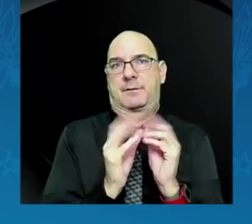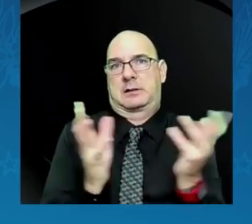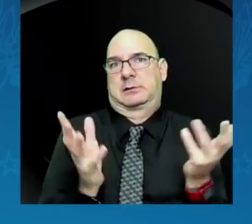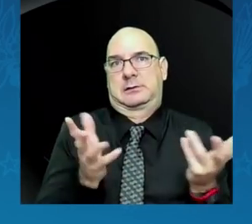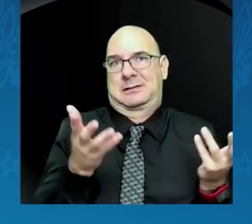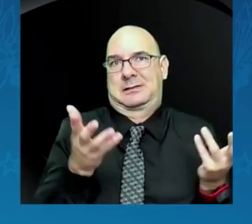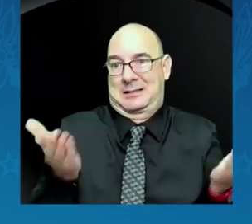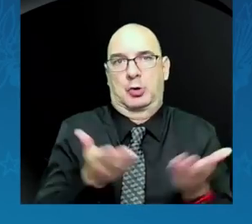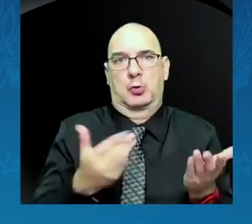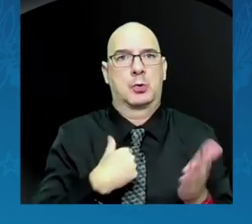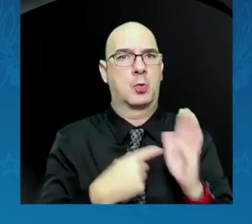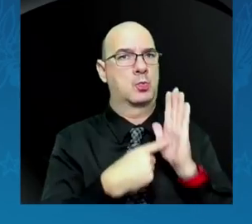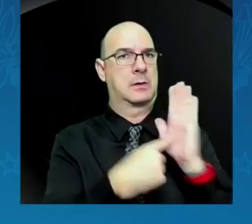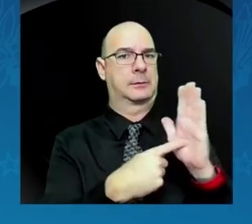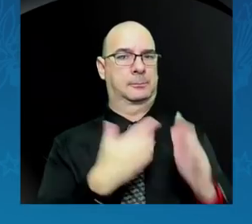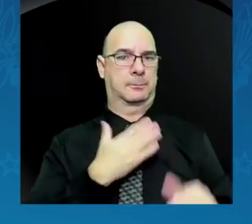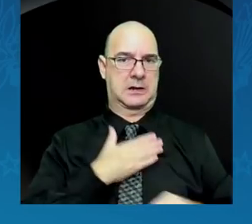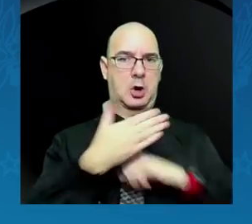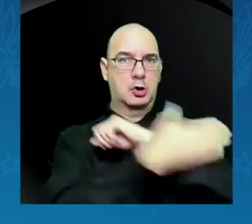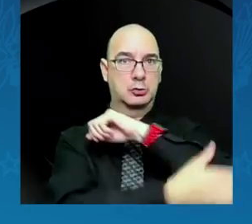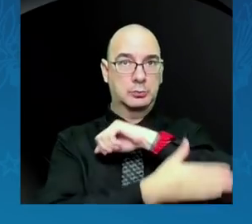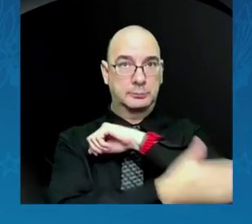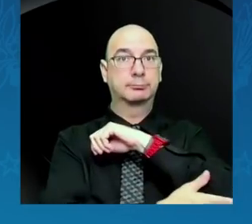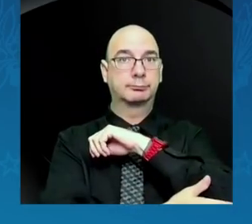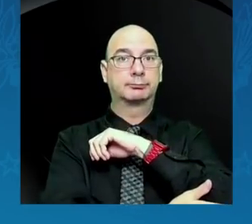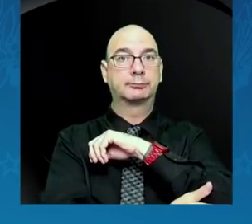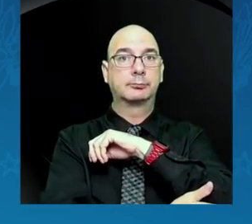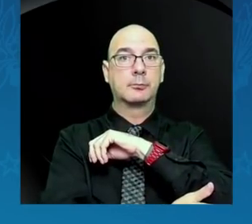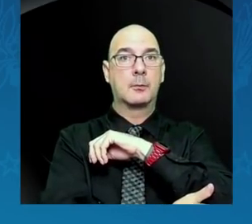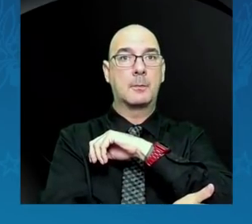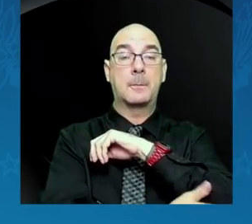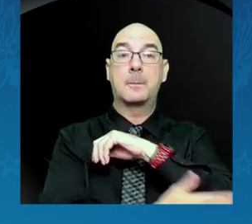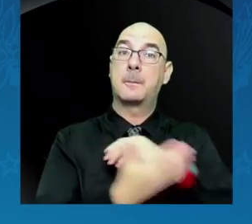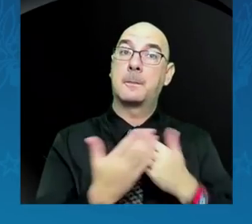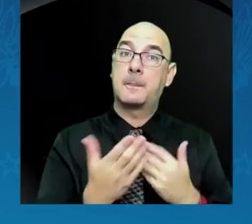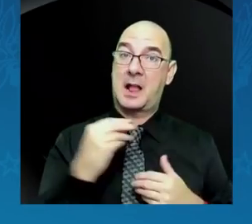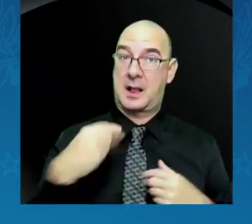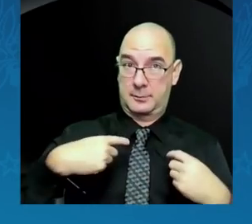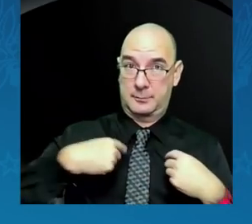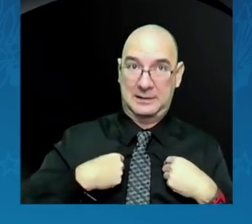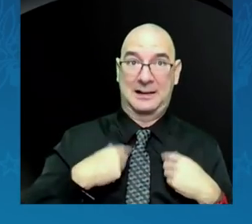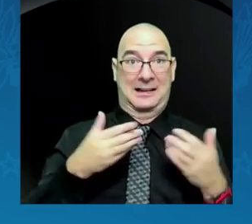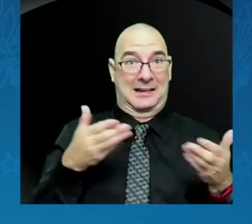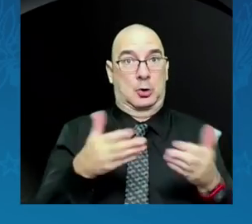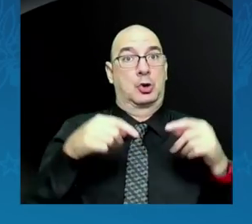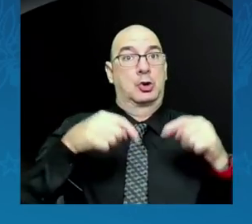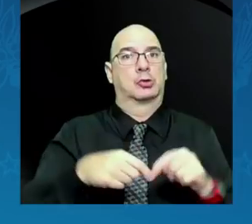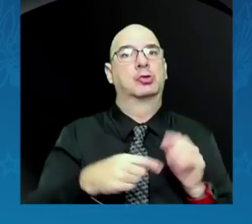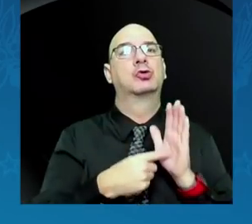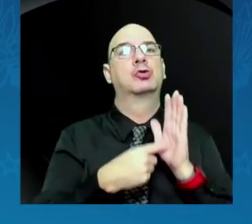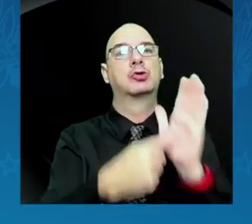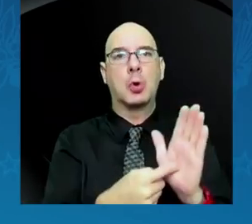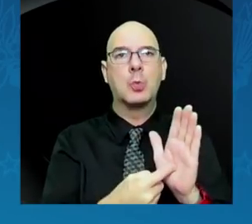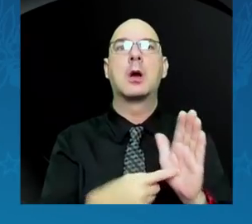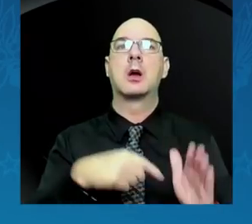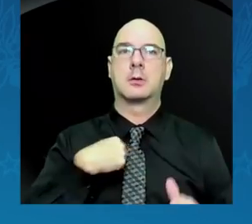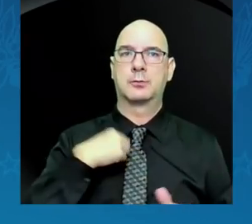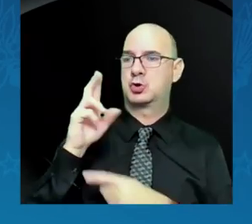country, and my presence here is reflective of the priorities that the United States has as it relates to